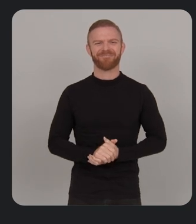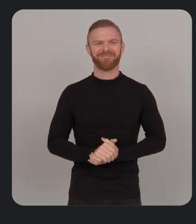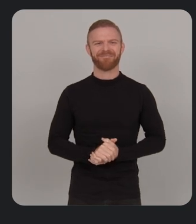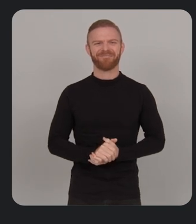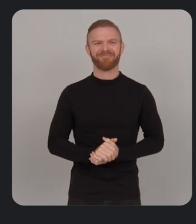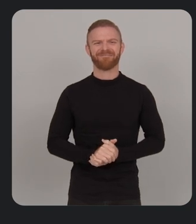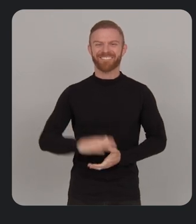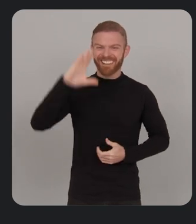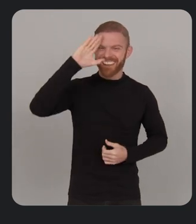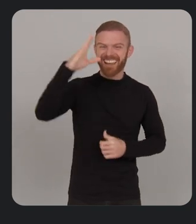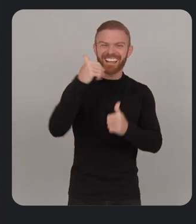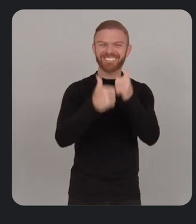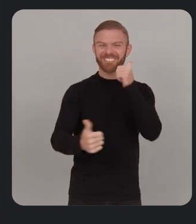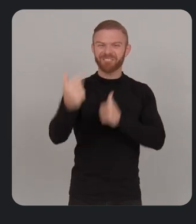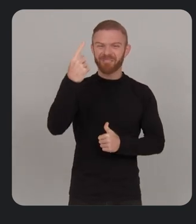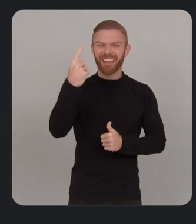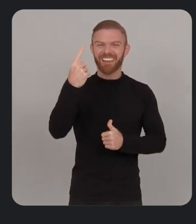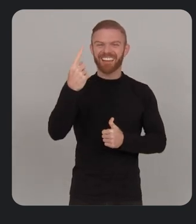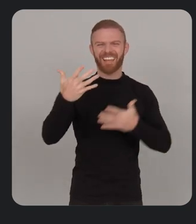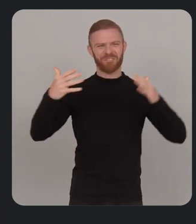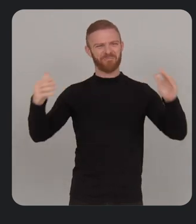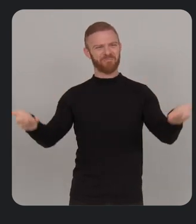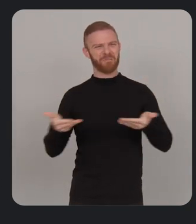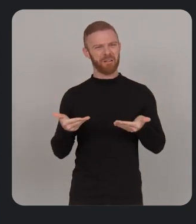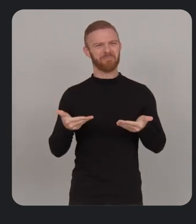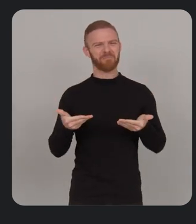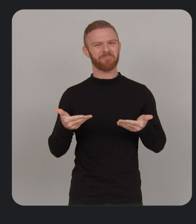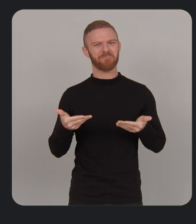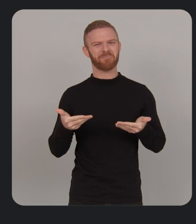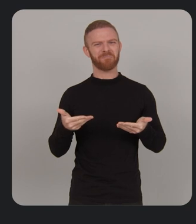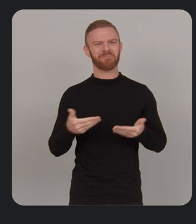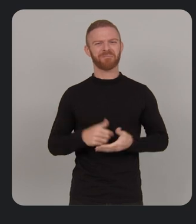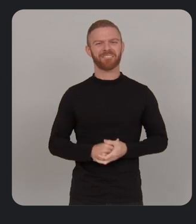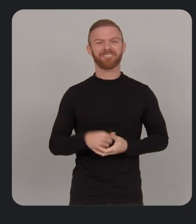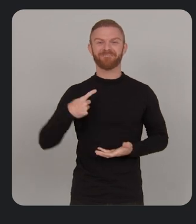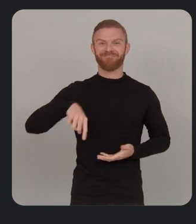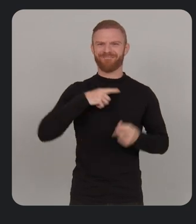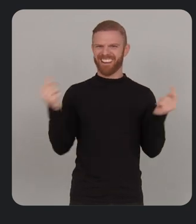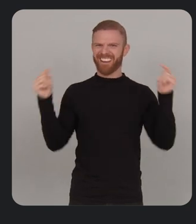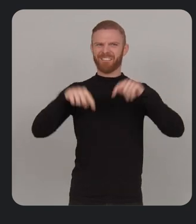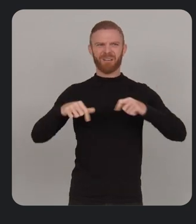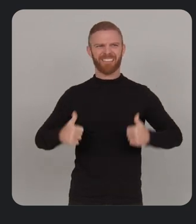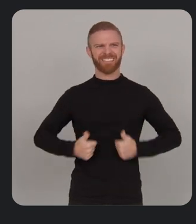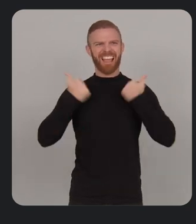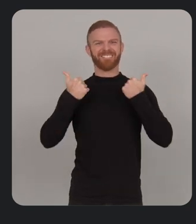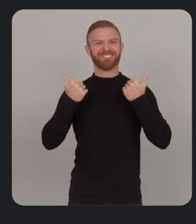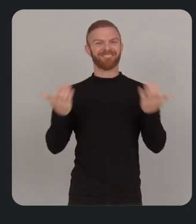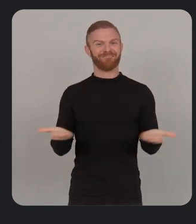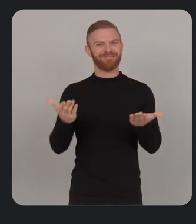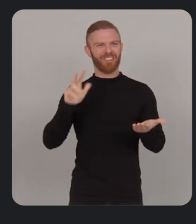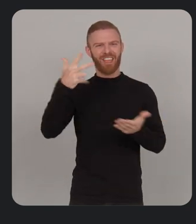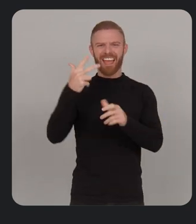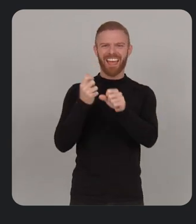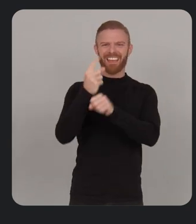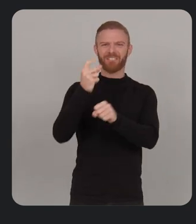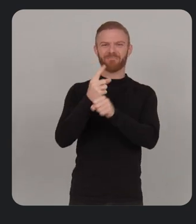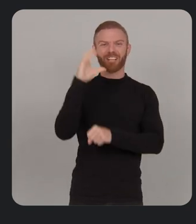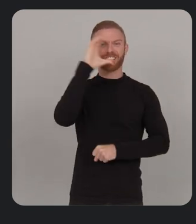Hey everyone, and welcome. We're coming to you live from our third annual Search On.